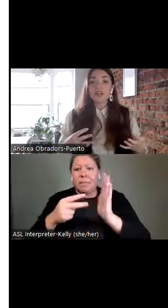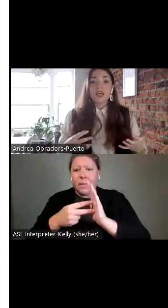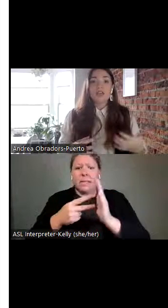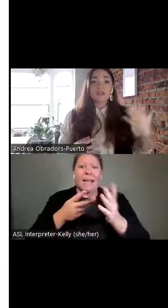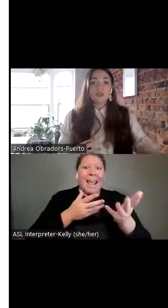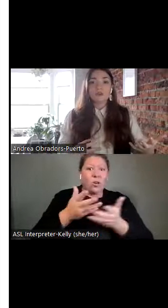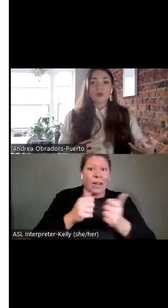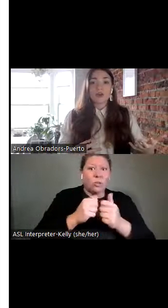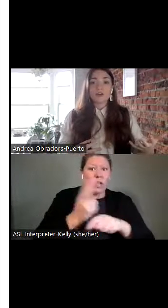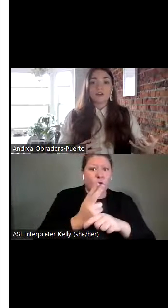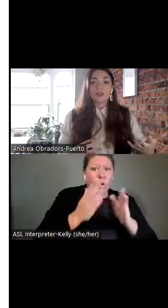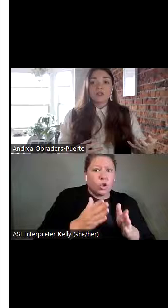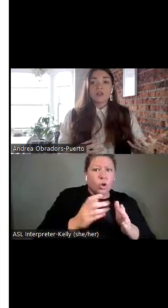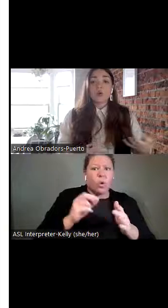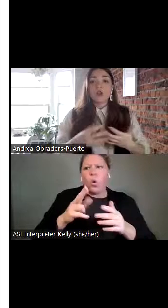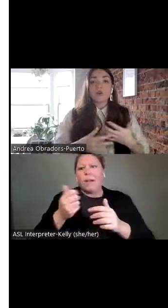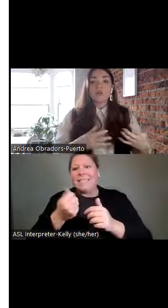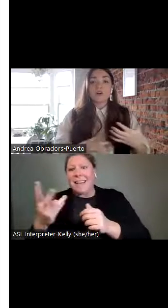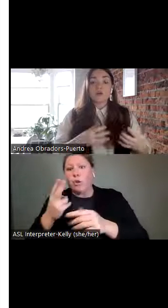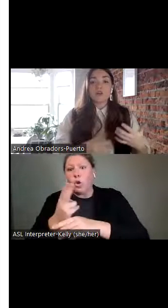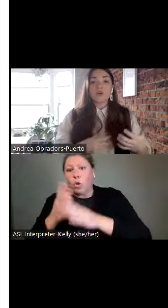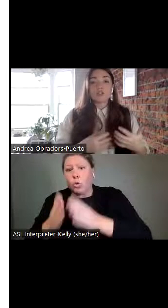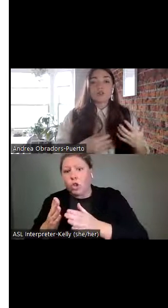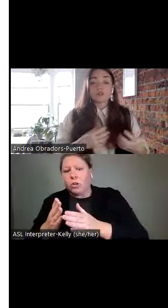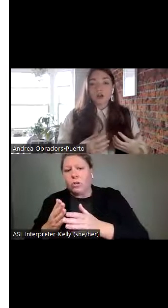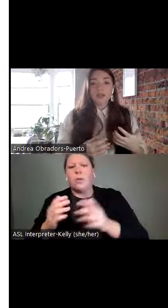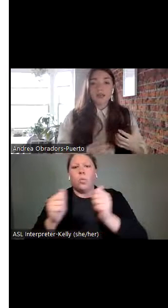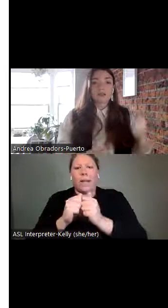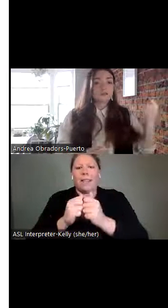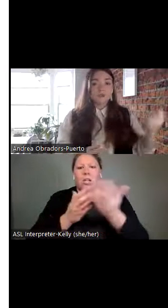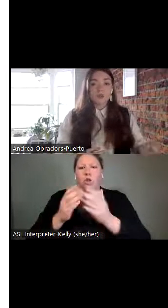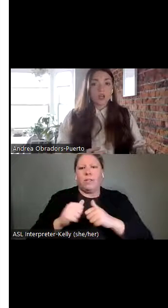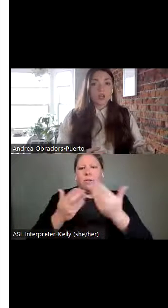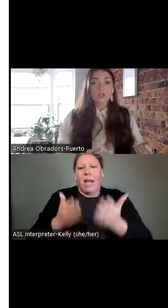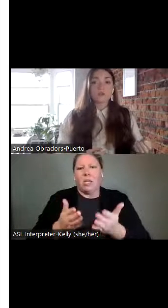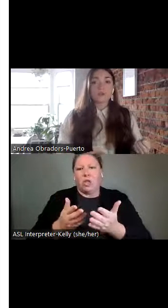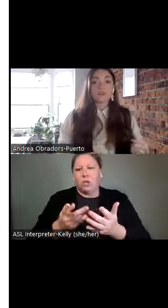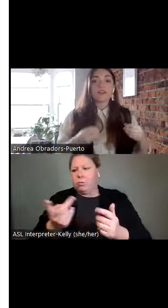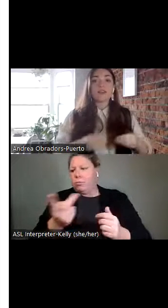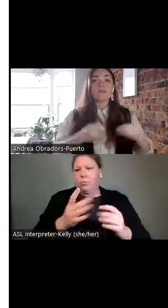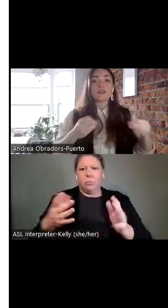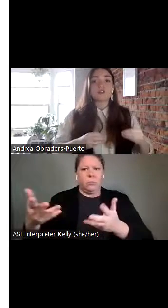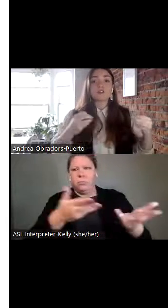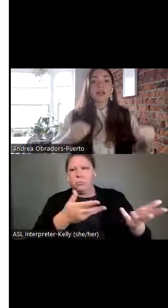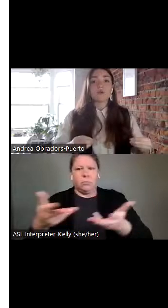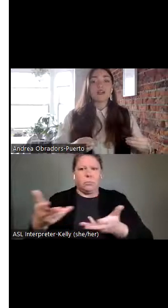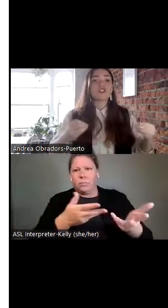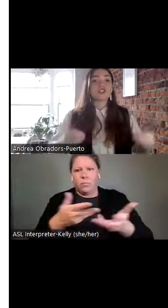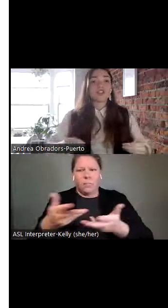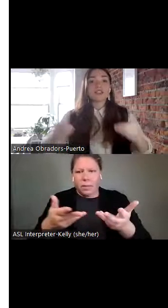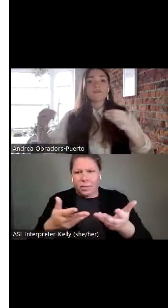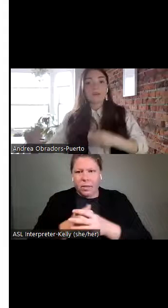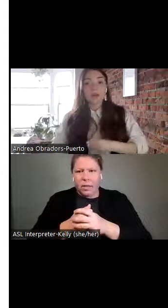users and the service provider. So along with the various points of contact, we call it touch point, that take place over time